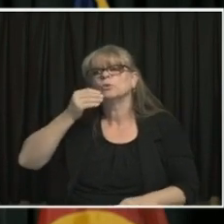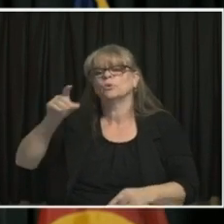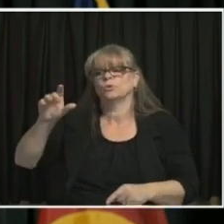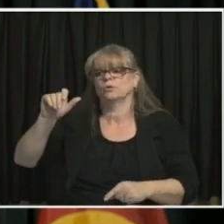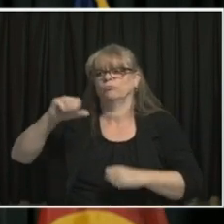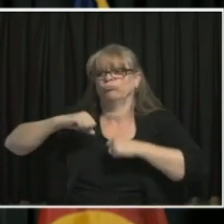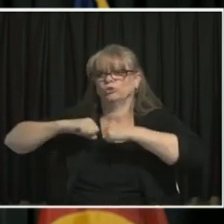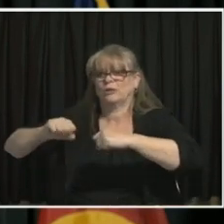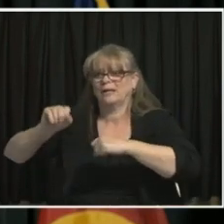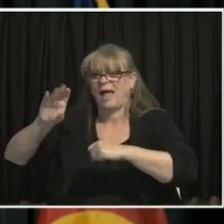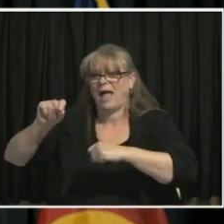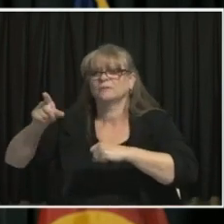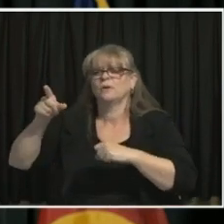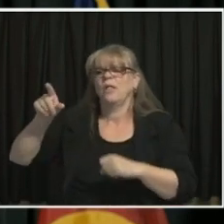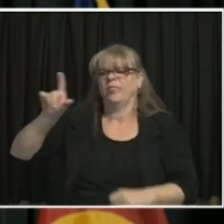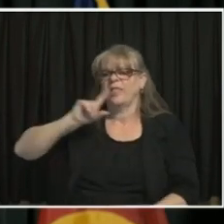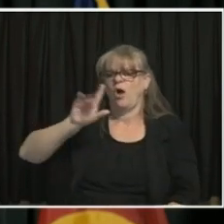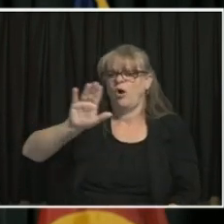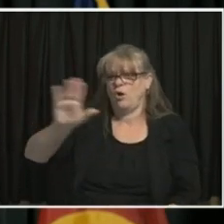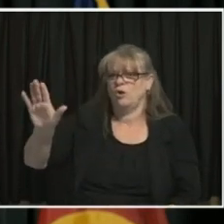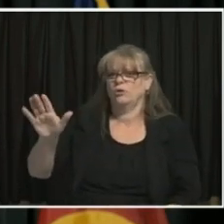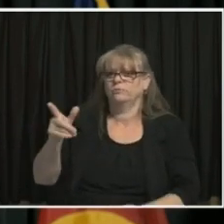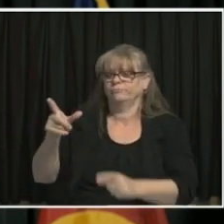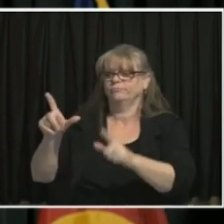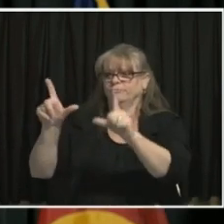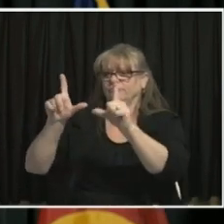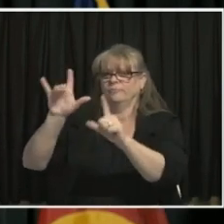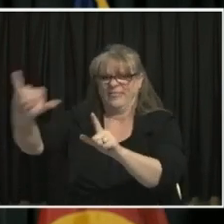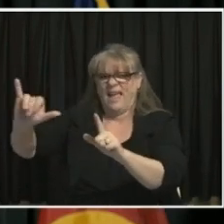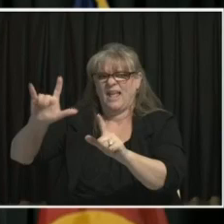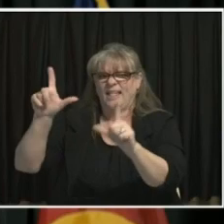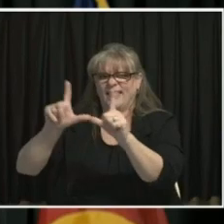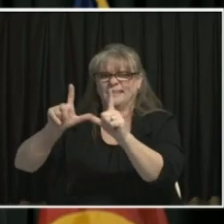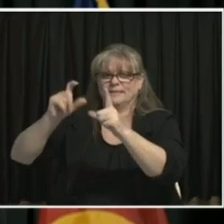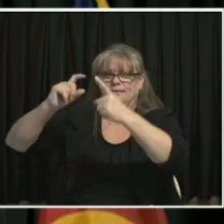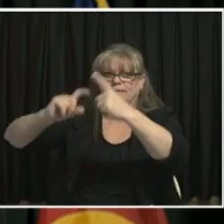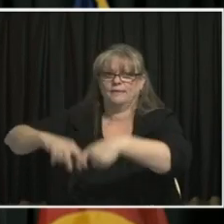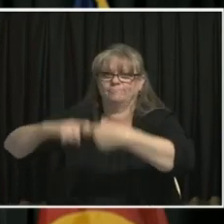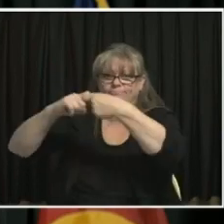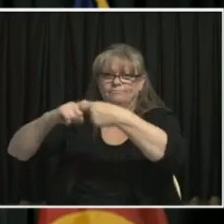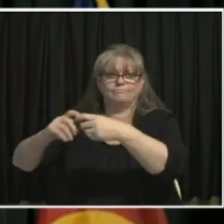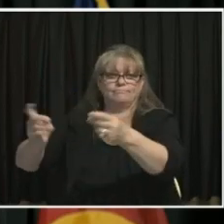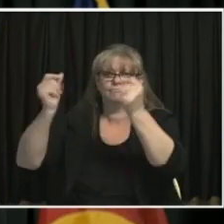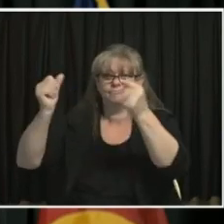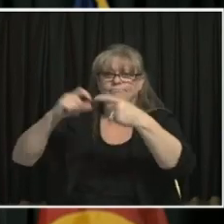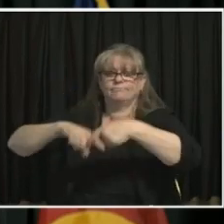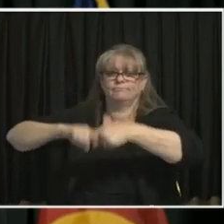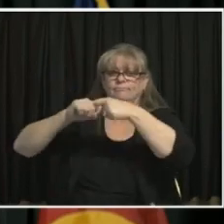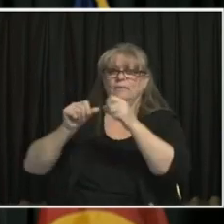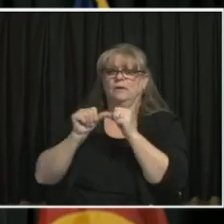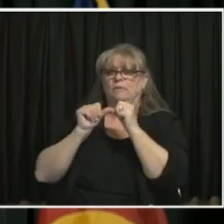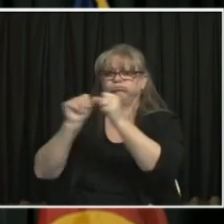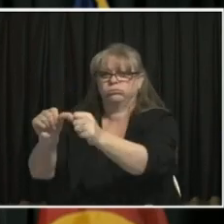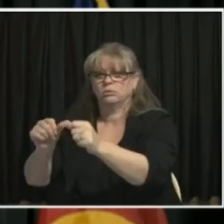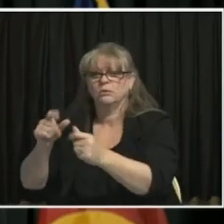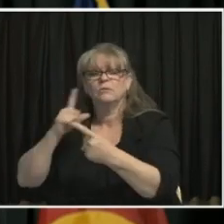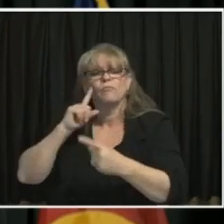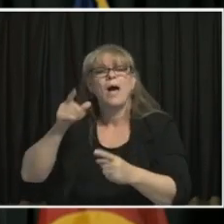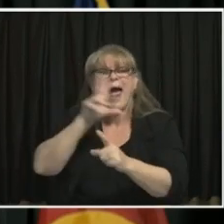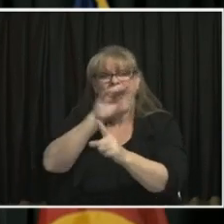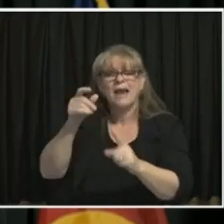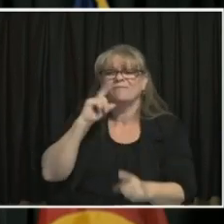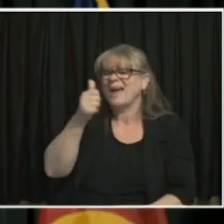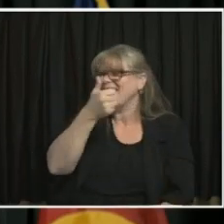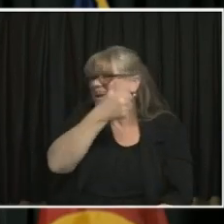will be suspended indefinitely. And that goes for any business that is causing an immediate health hazard. This is a